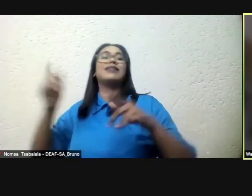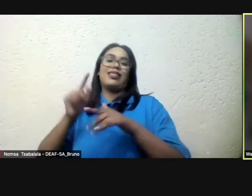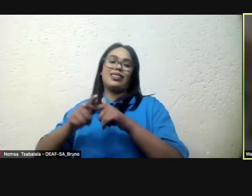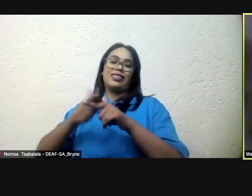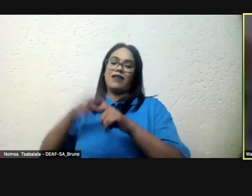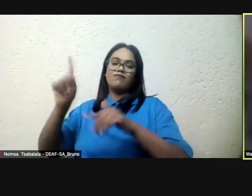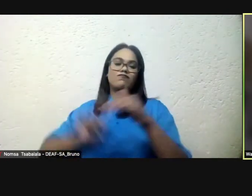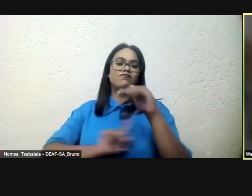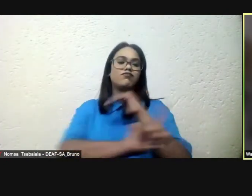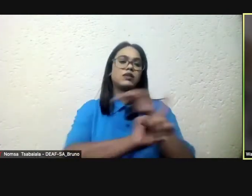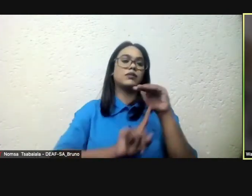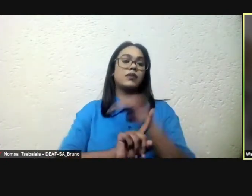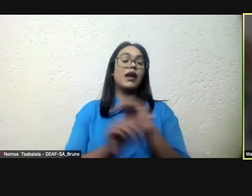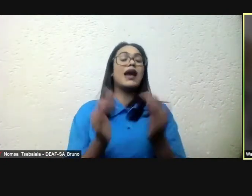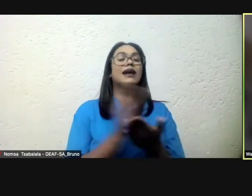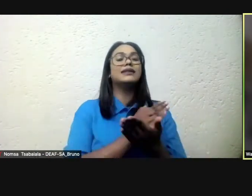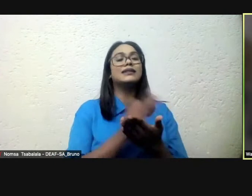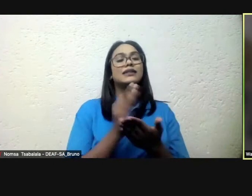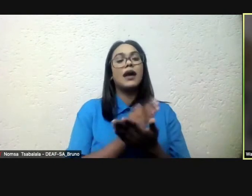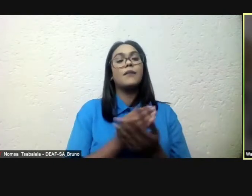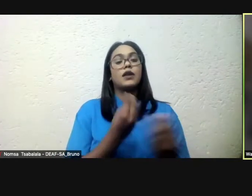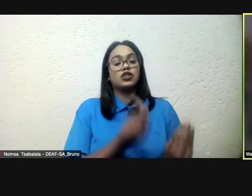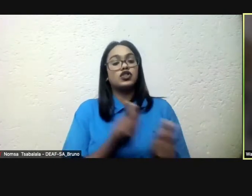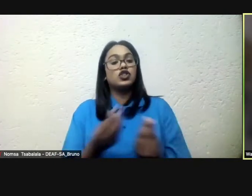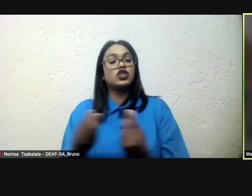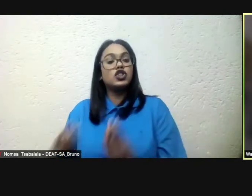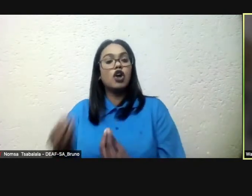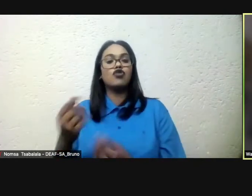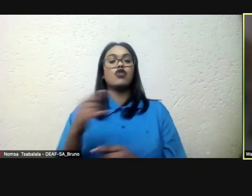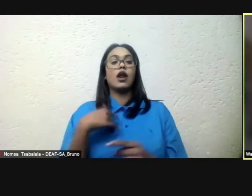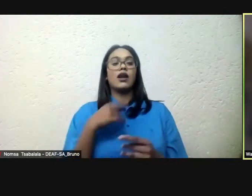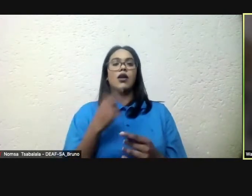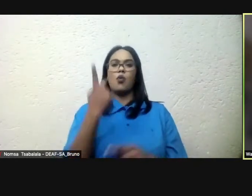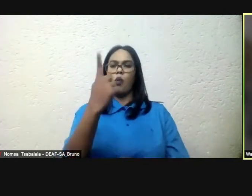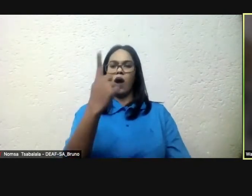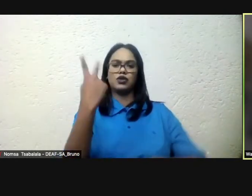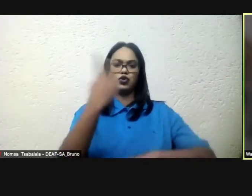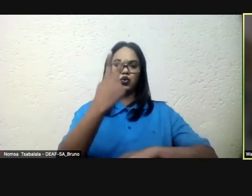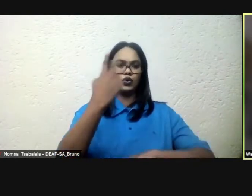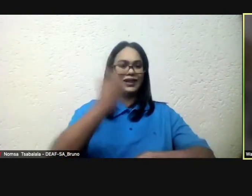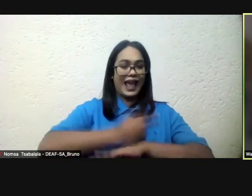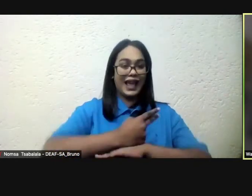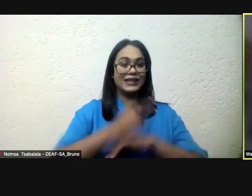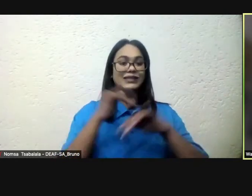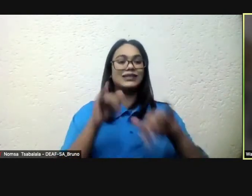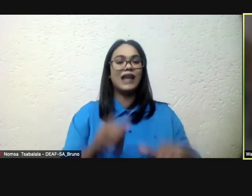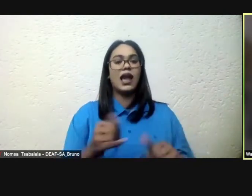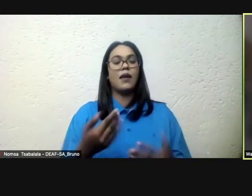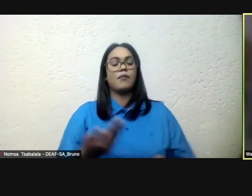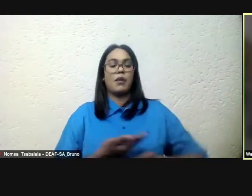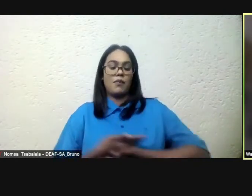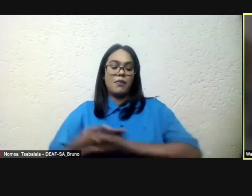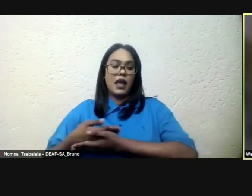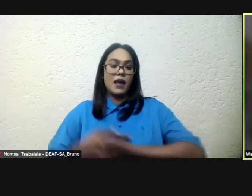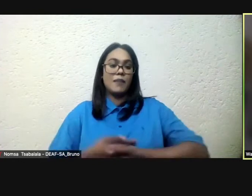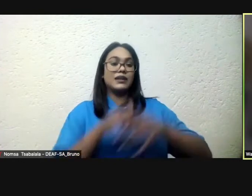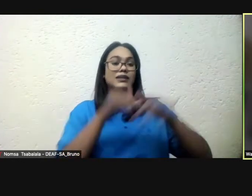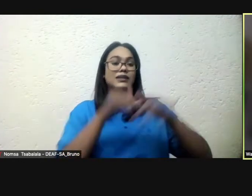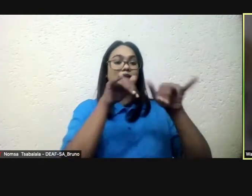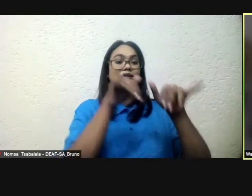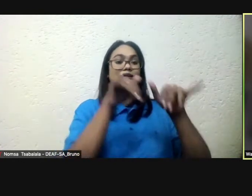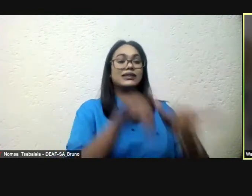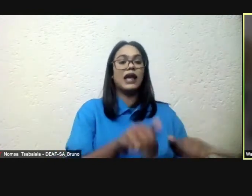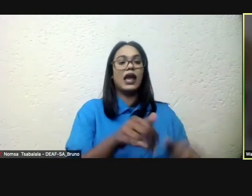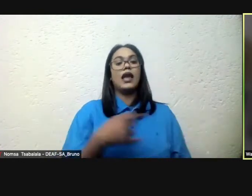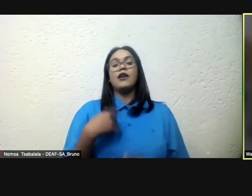two, a child with high fever for fever control, a child with diarrhea and vomiting, testing COVID positive, admitted for fluids.